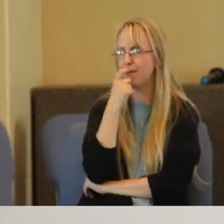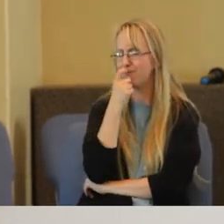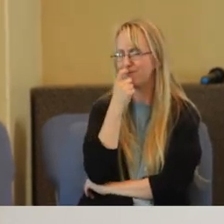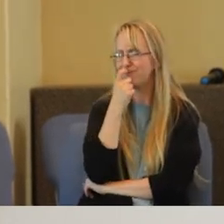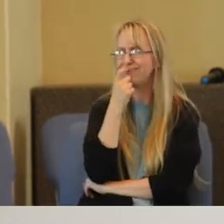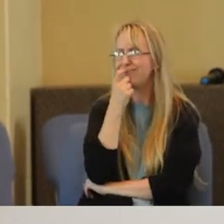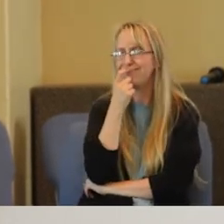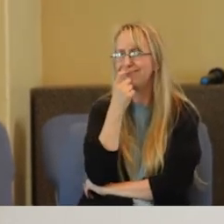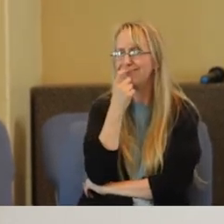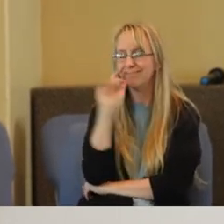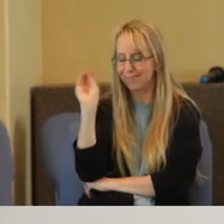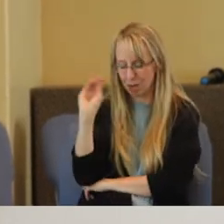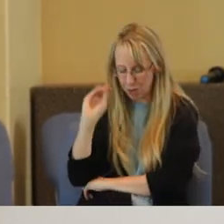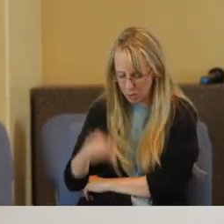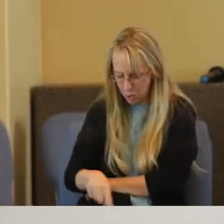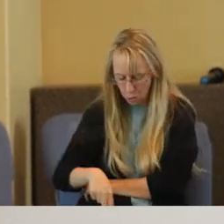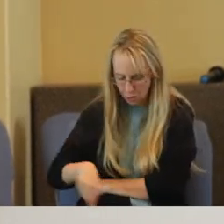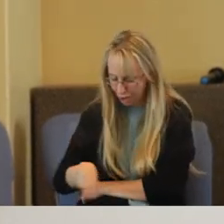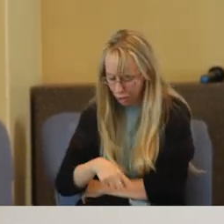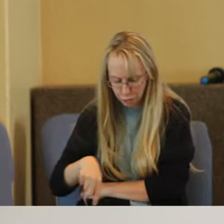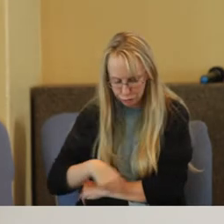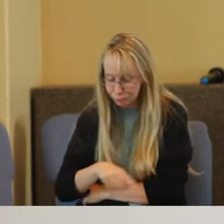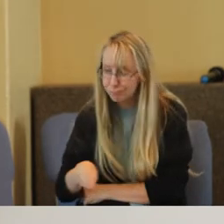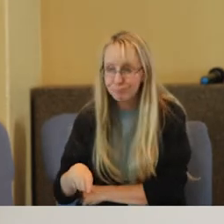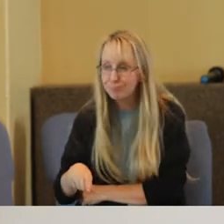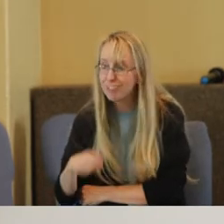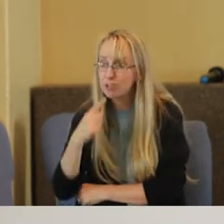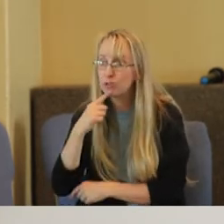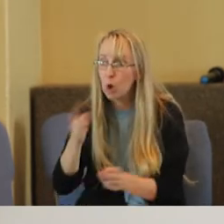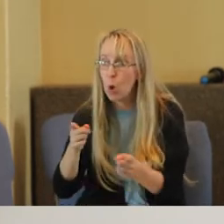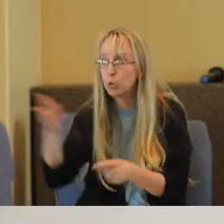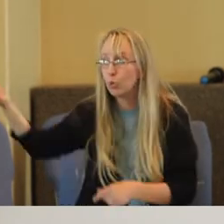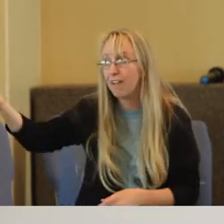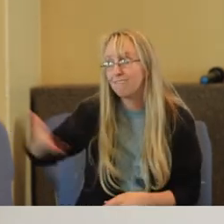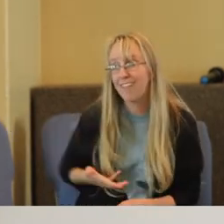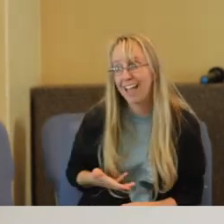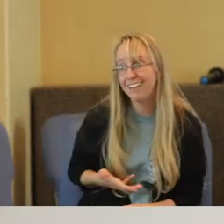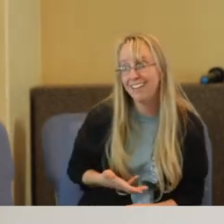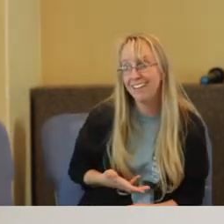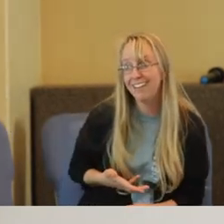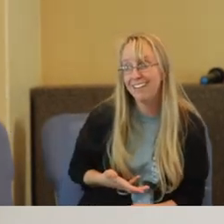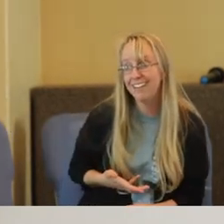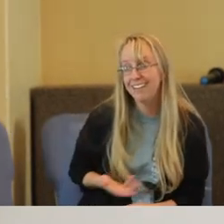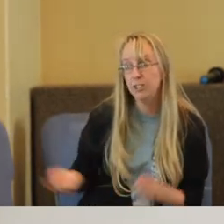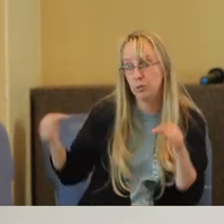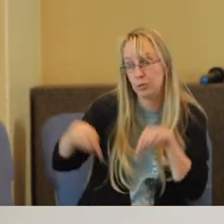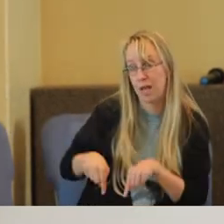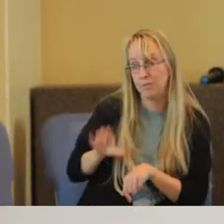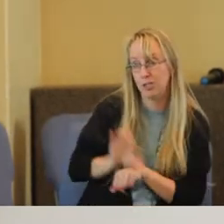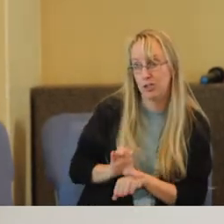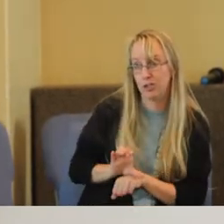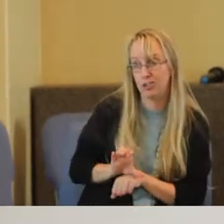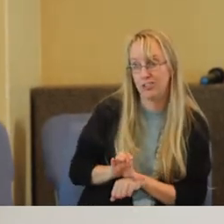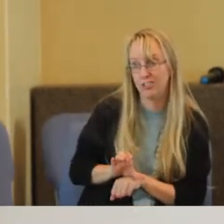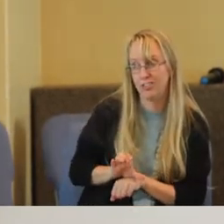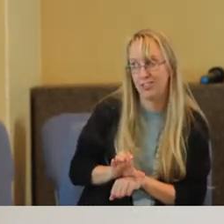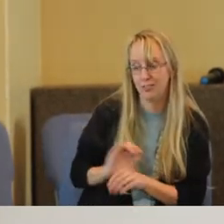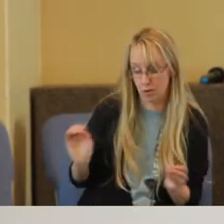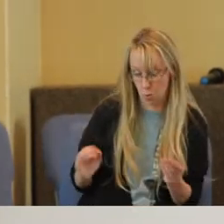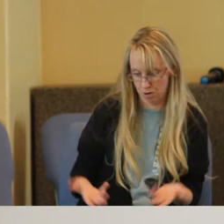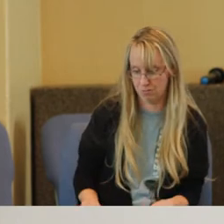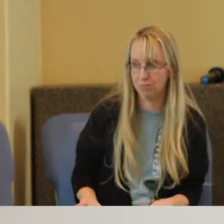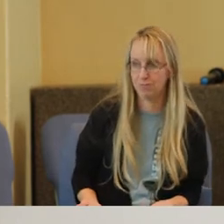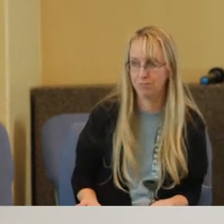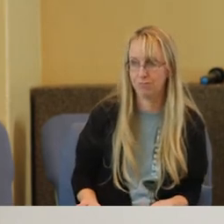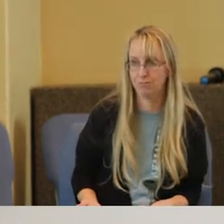in Scripture are we ever told to invite somebody to come to church with us. Nowhere. Have you ever